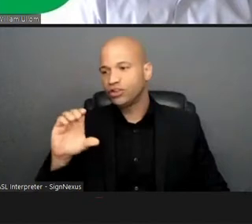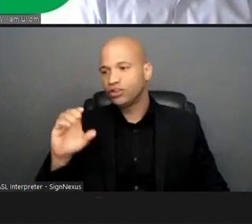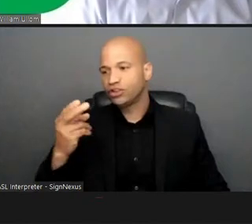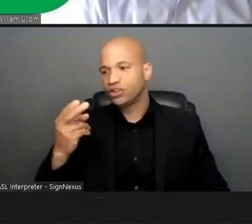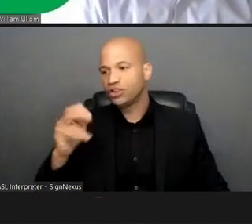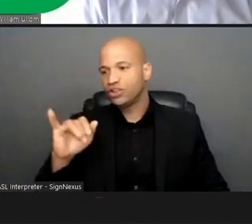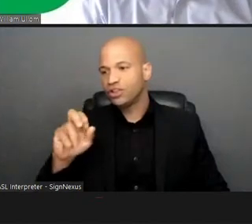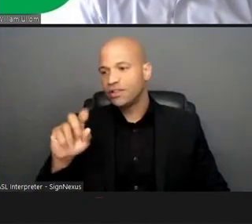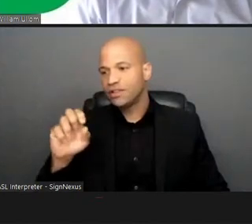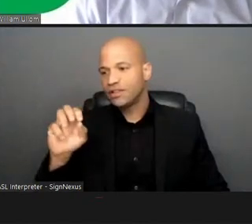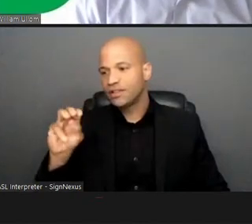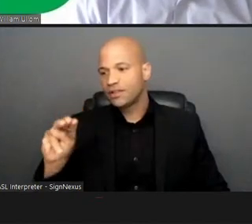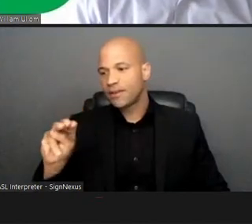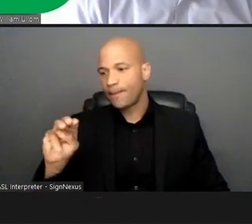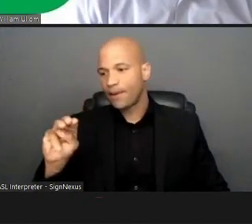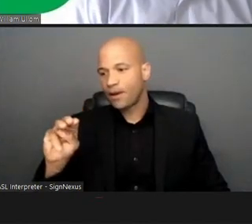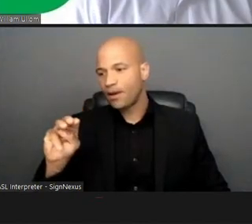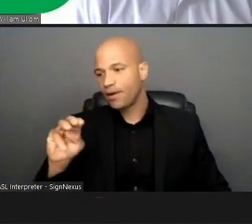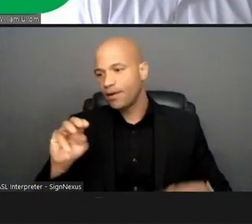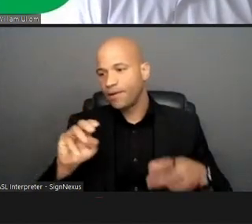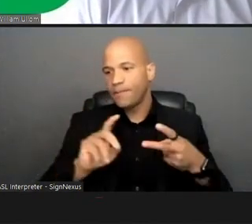Dana Matarazzo